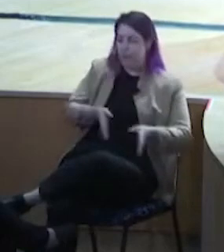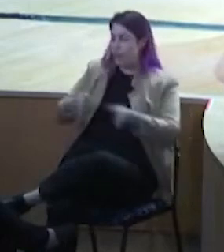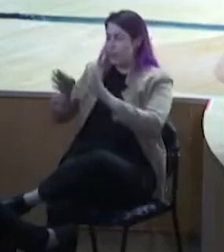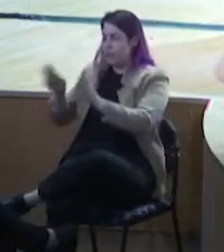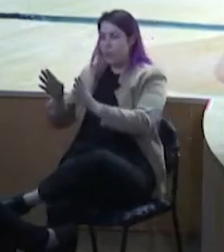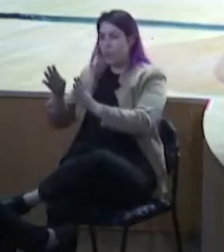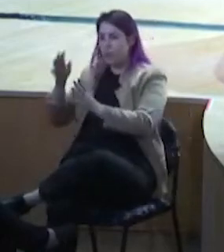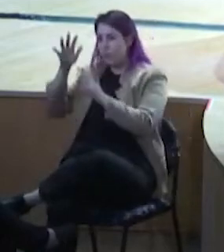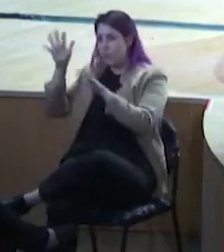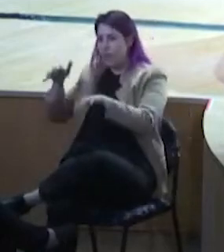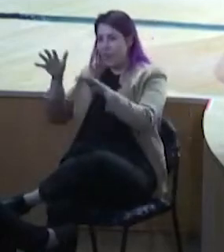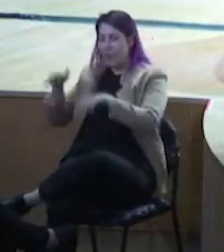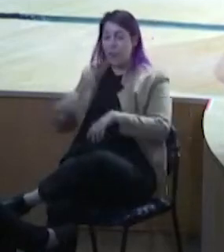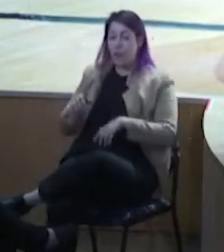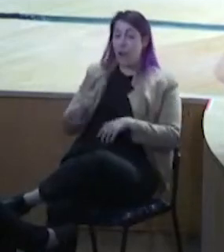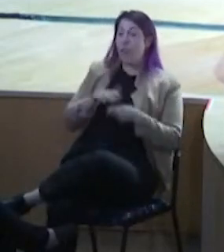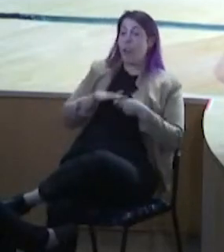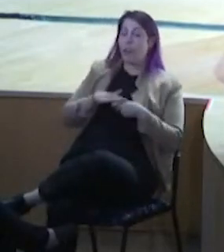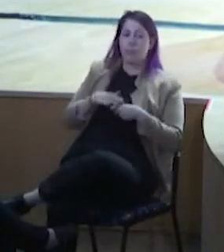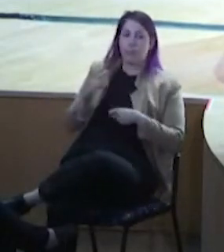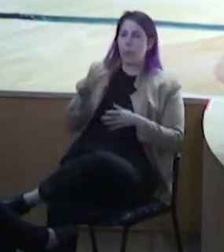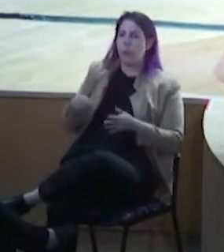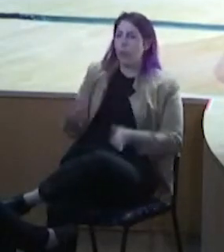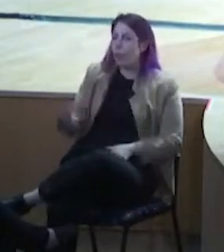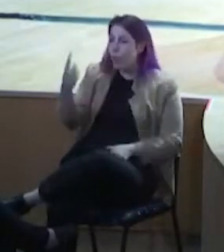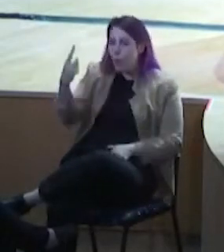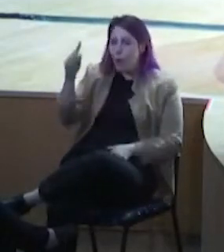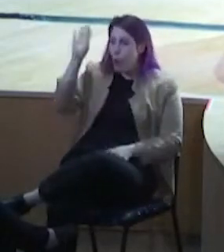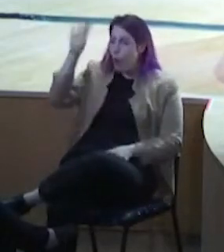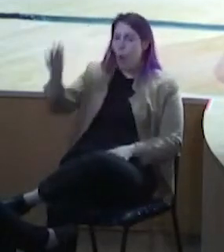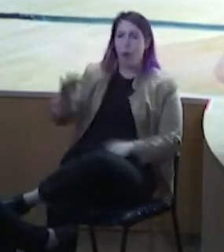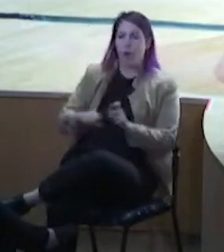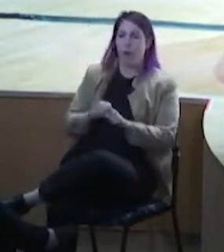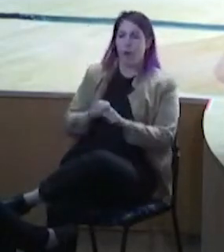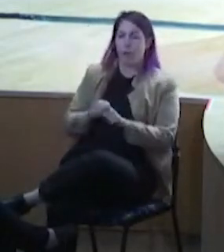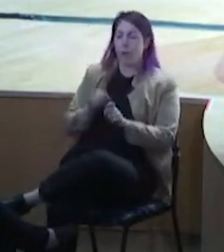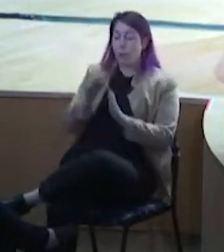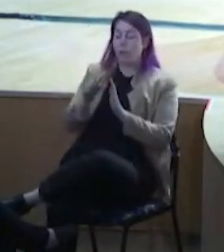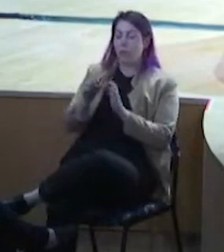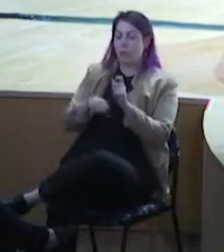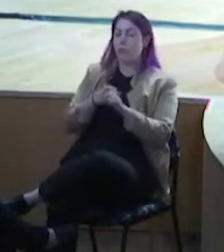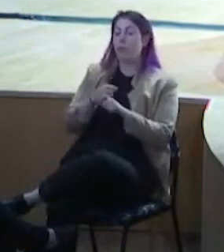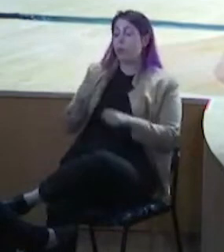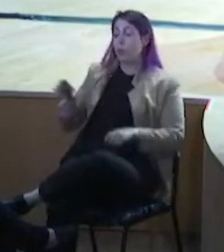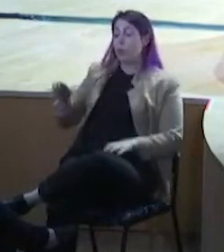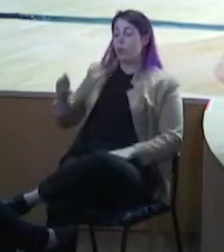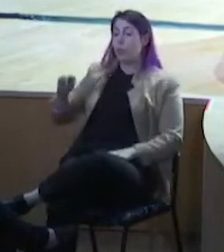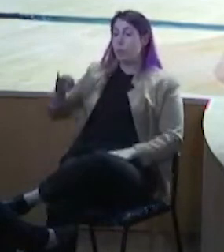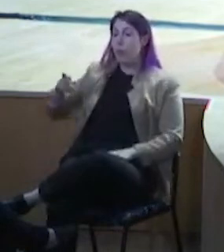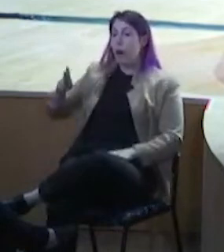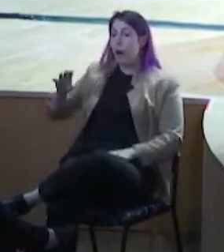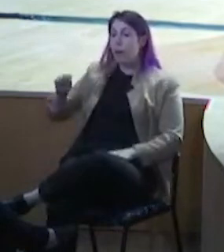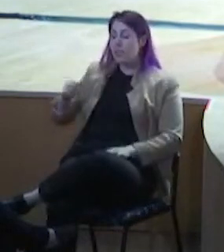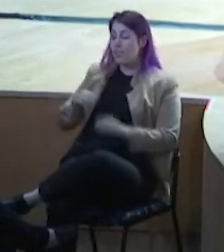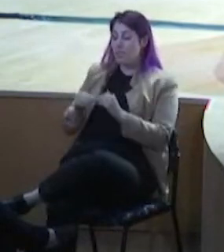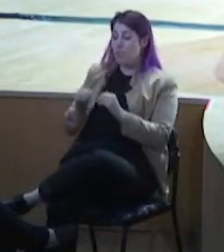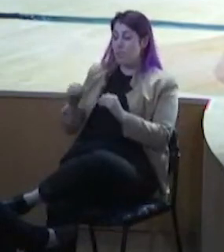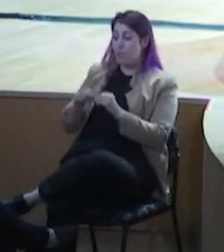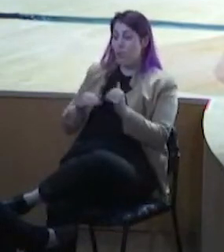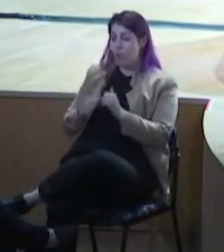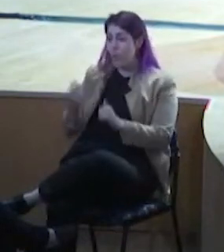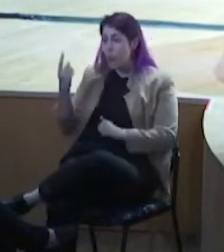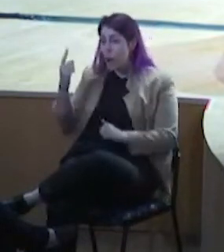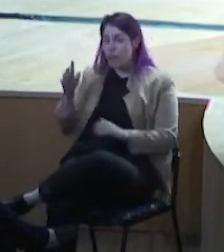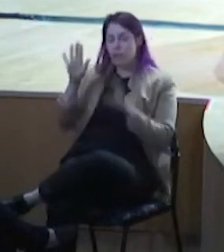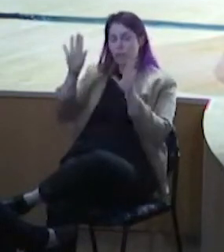other areas, we only have 1 season of cropping a year. So the fact that in chinampas we have way more, it's a great